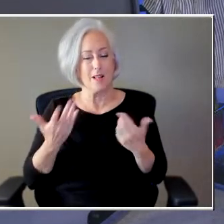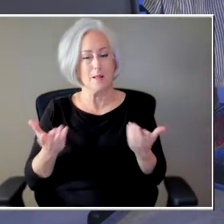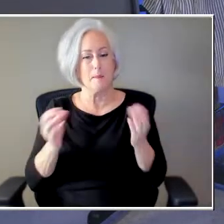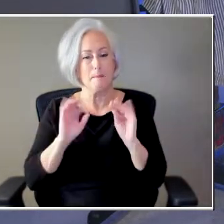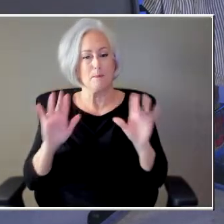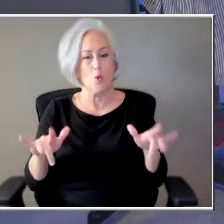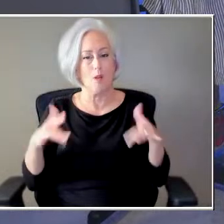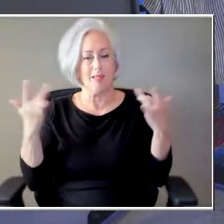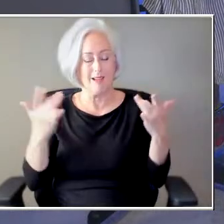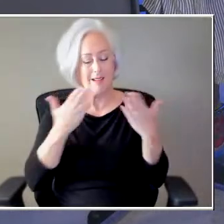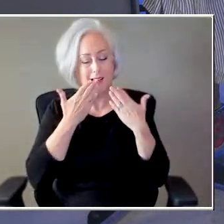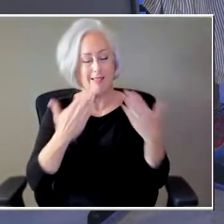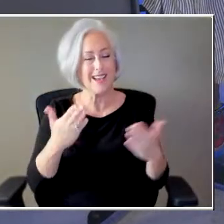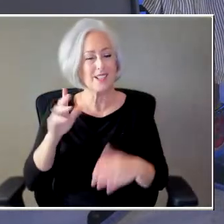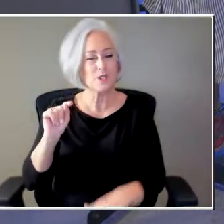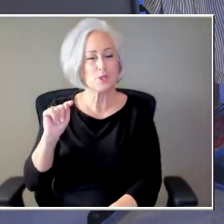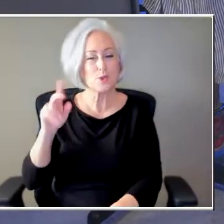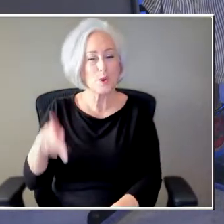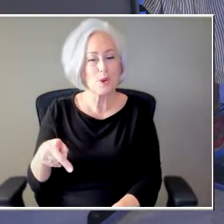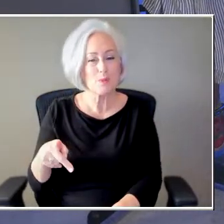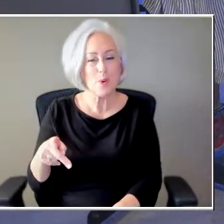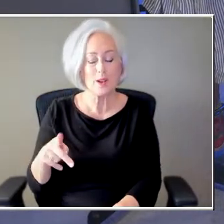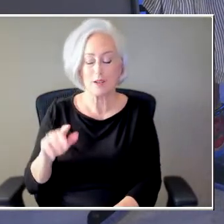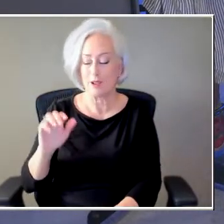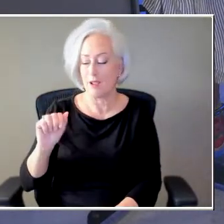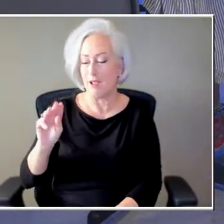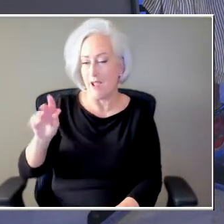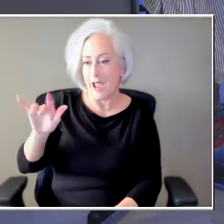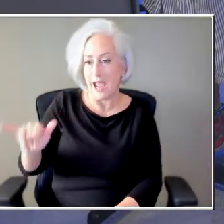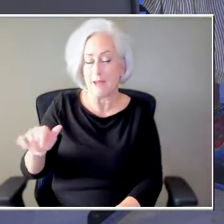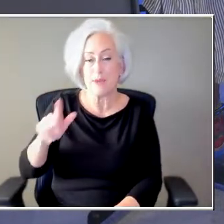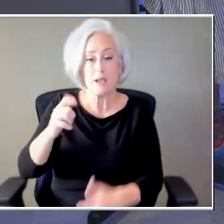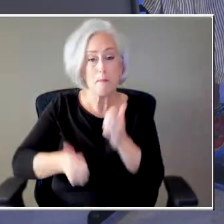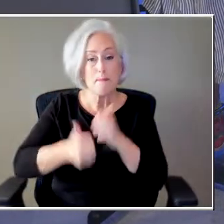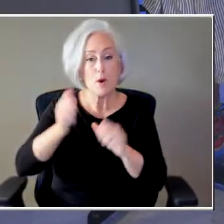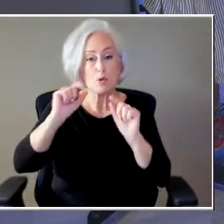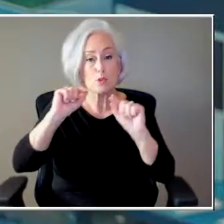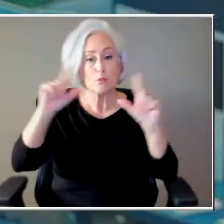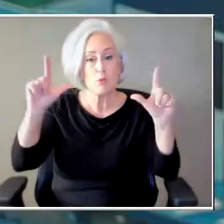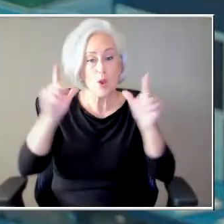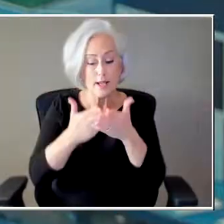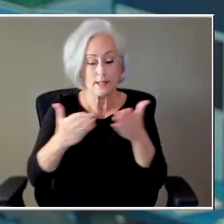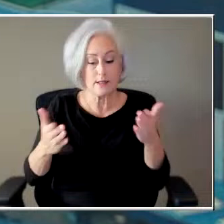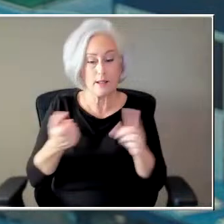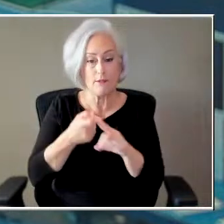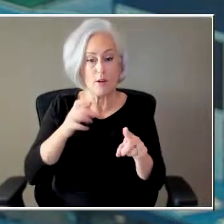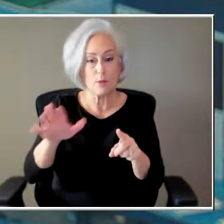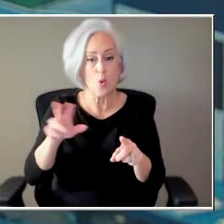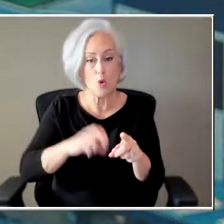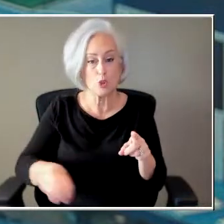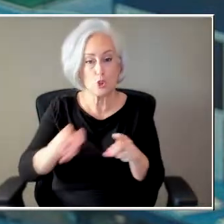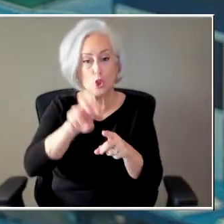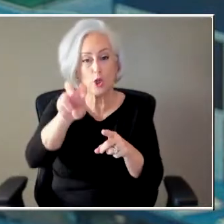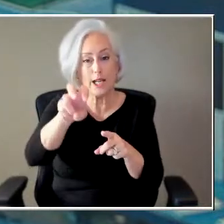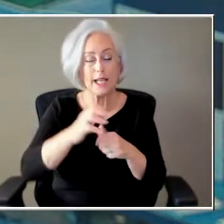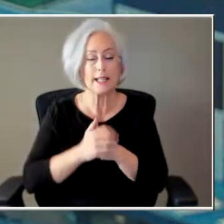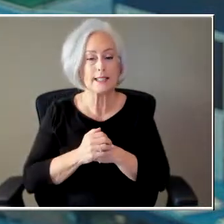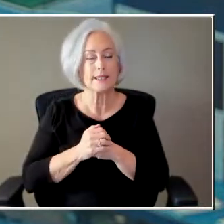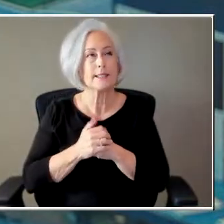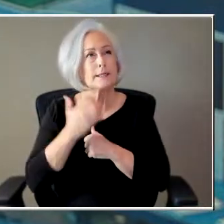most surprising part of your healing journey? That's a question from Mary. Most surprising